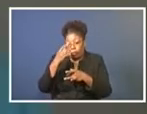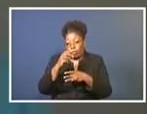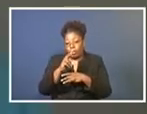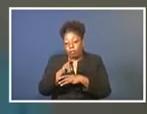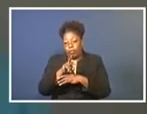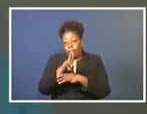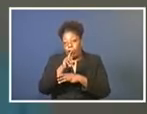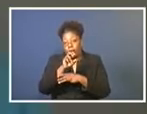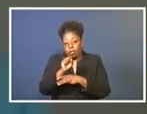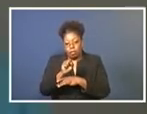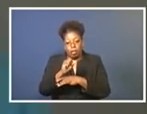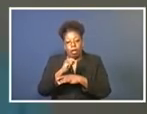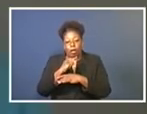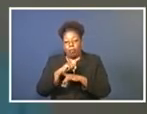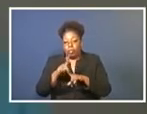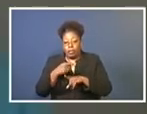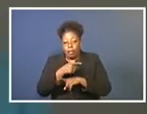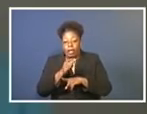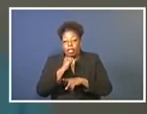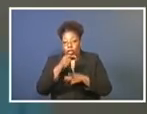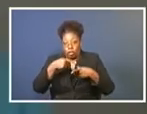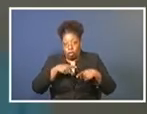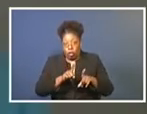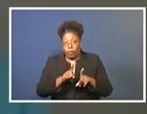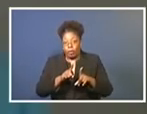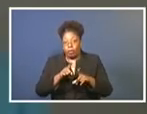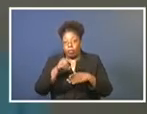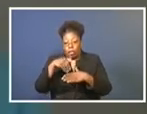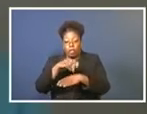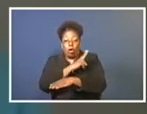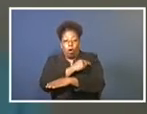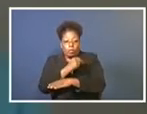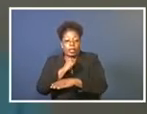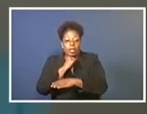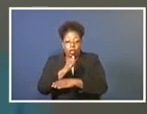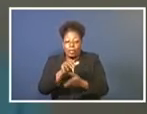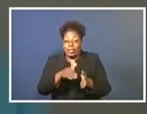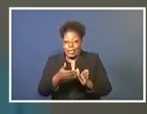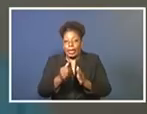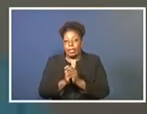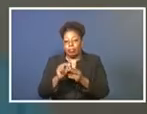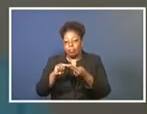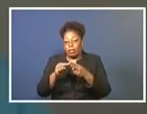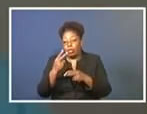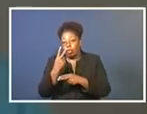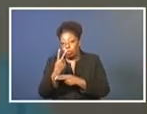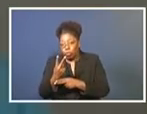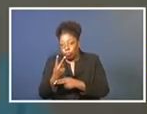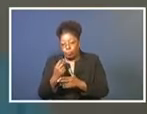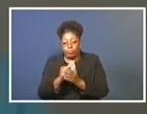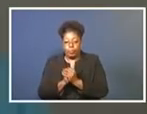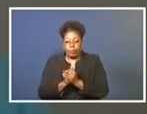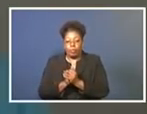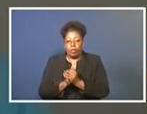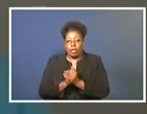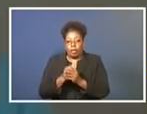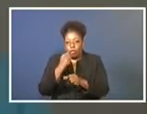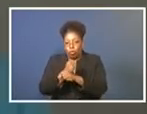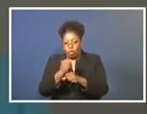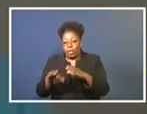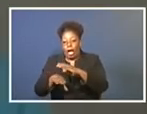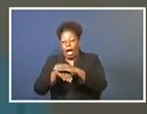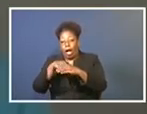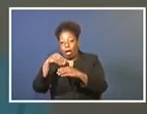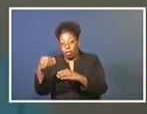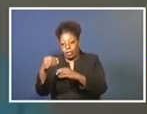not going in hospitals and they're not dying. Number two, if you're working with any outside